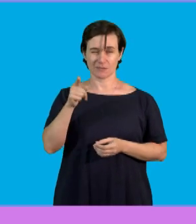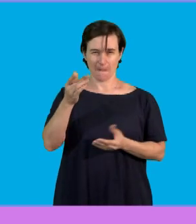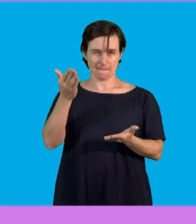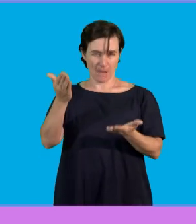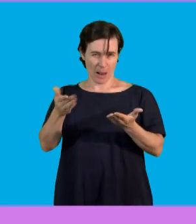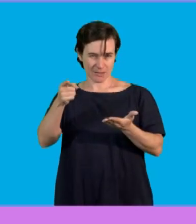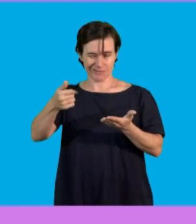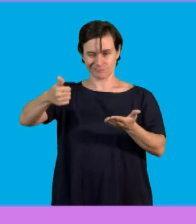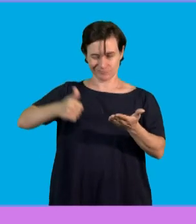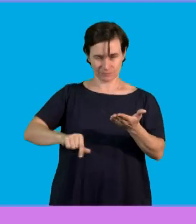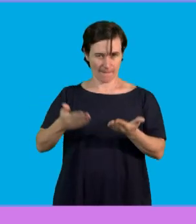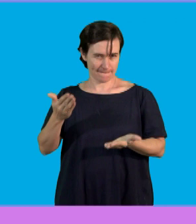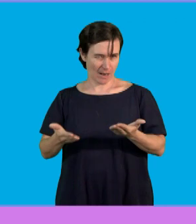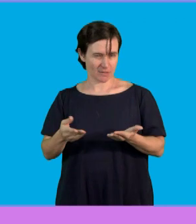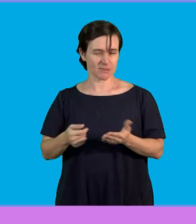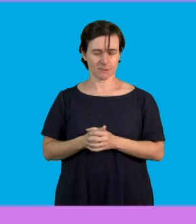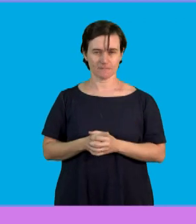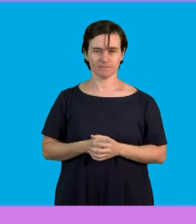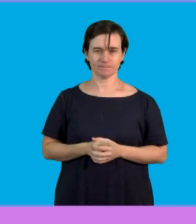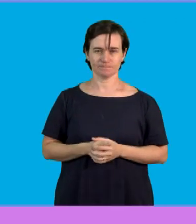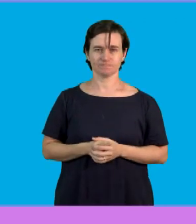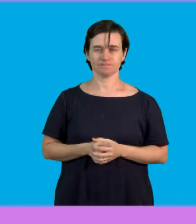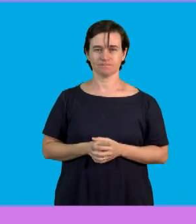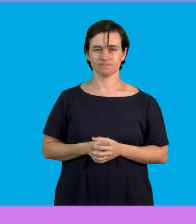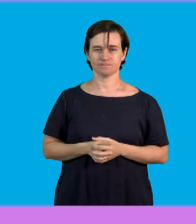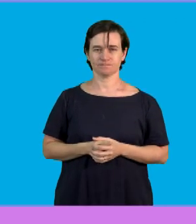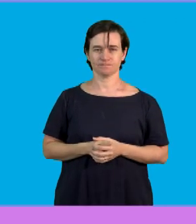balances. So we have